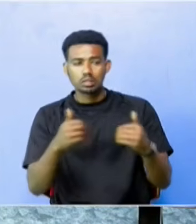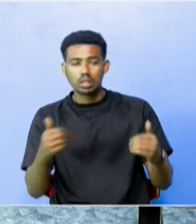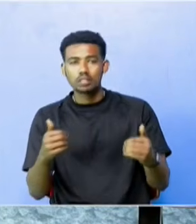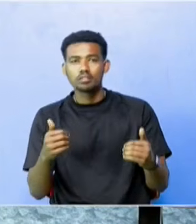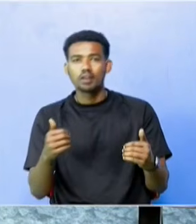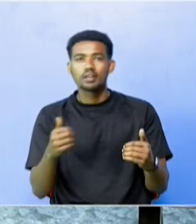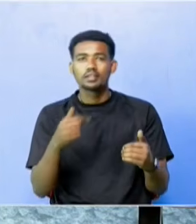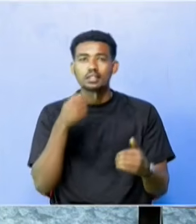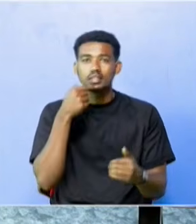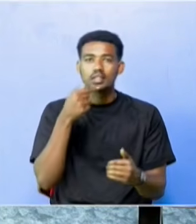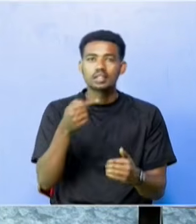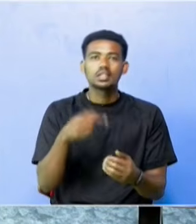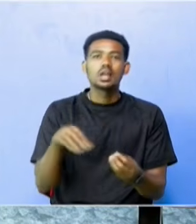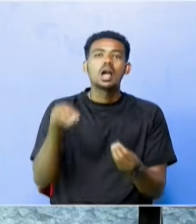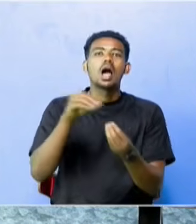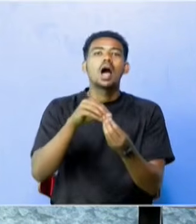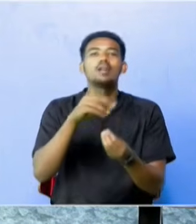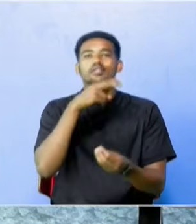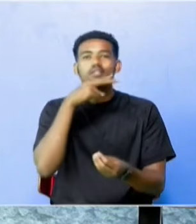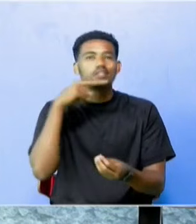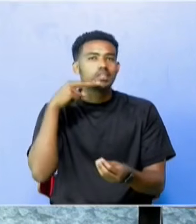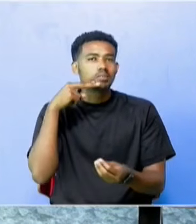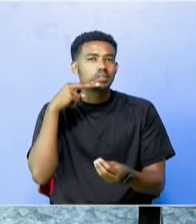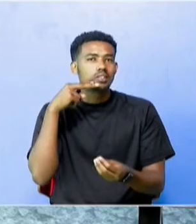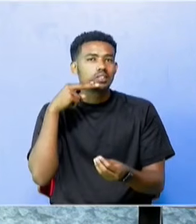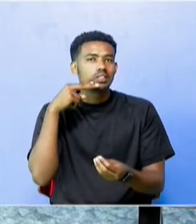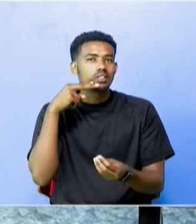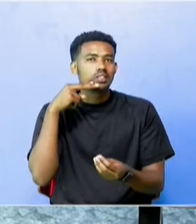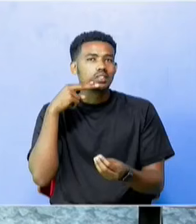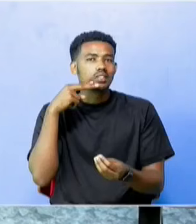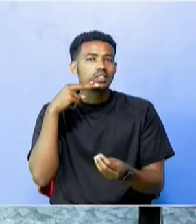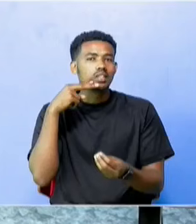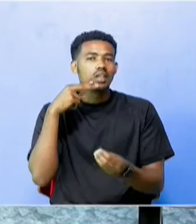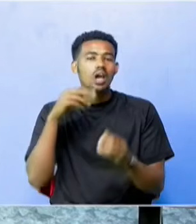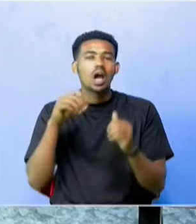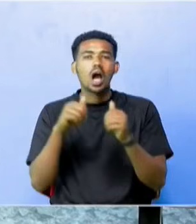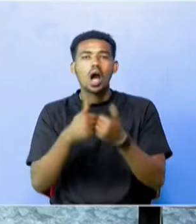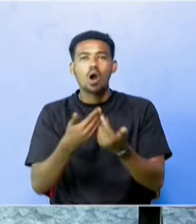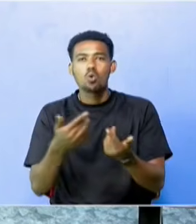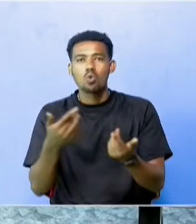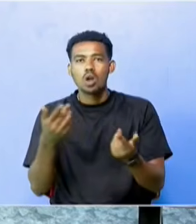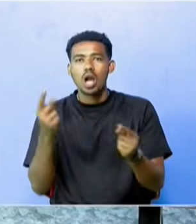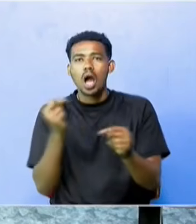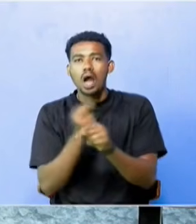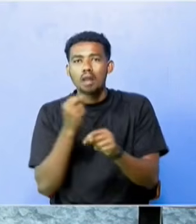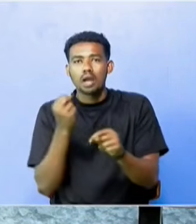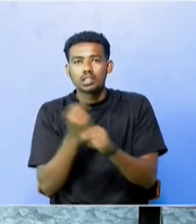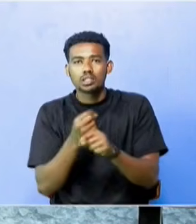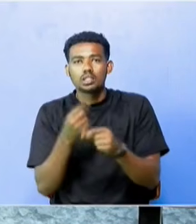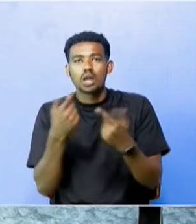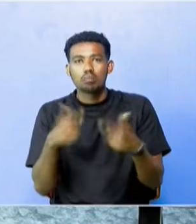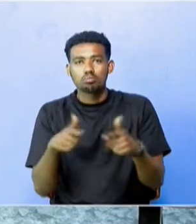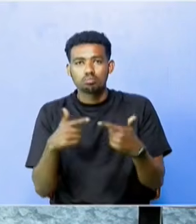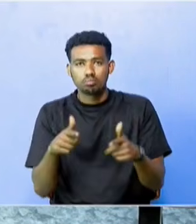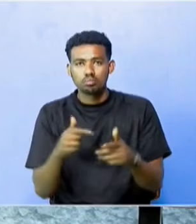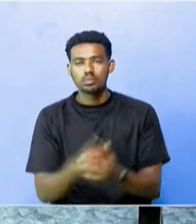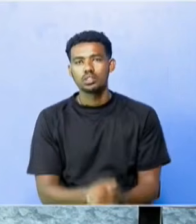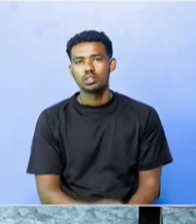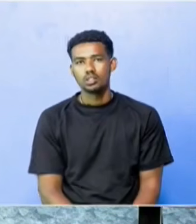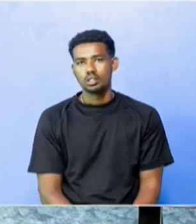by saying the adverbs of manner. They tell us how an action has happened. Adverbs